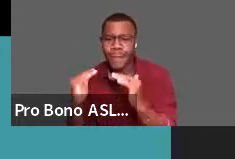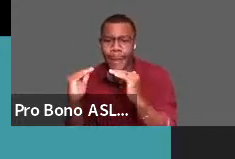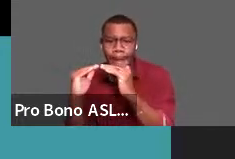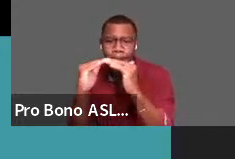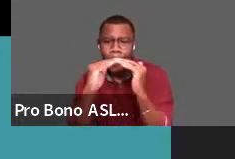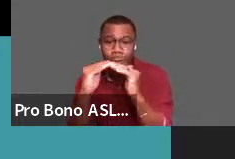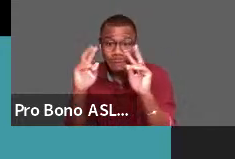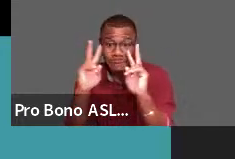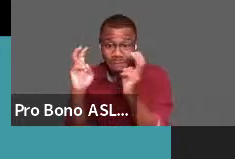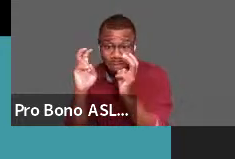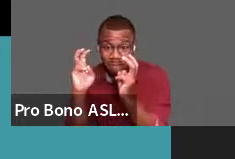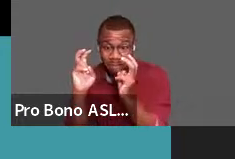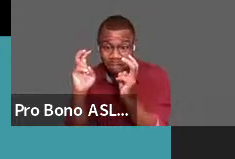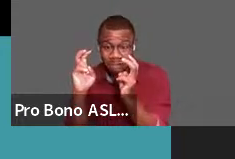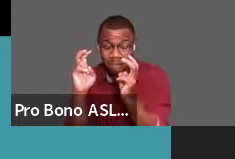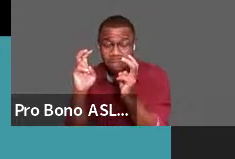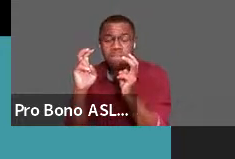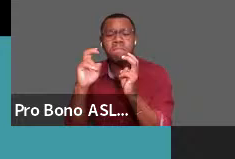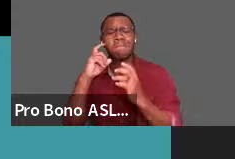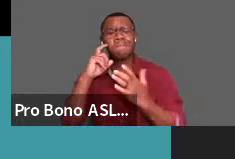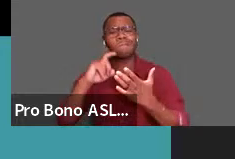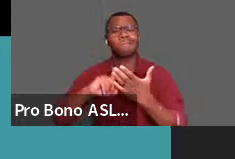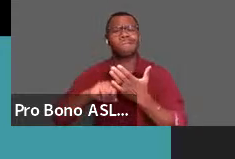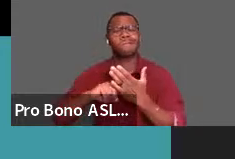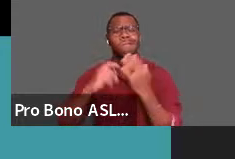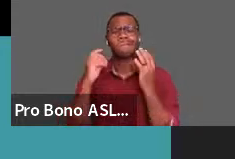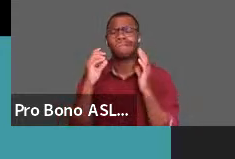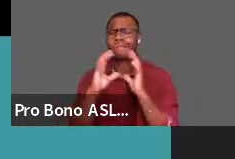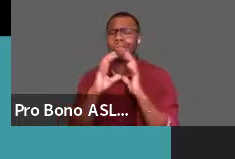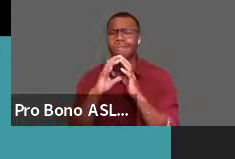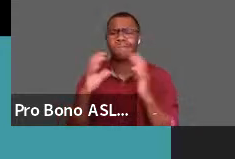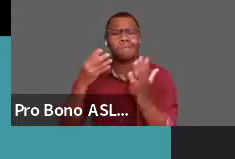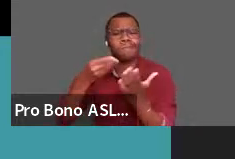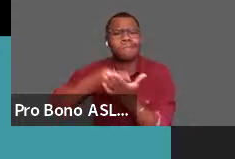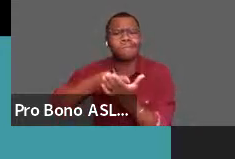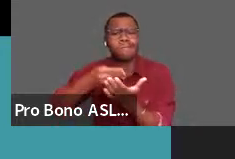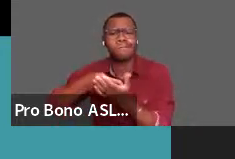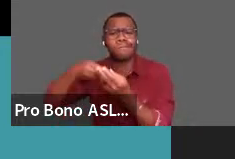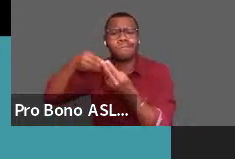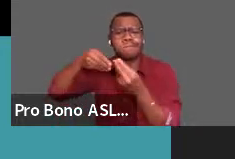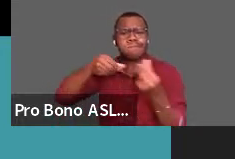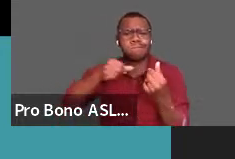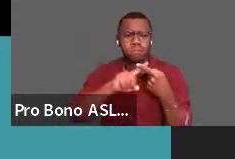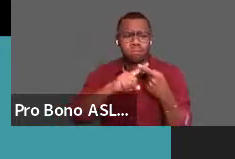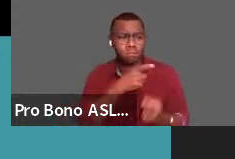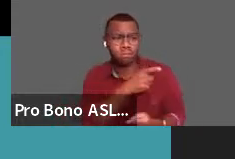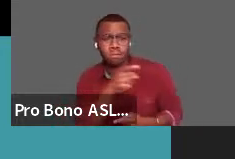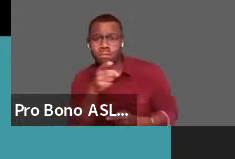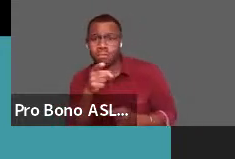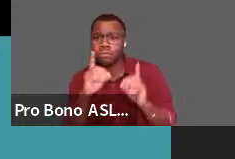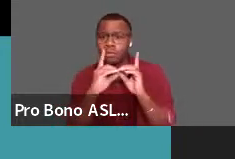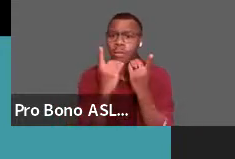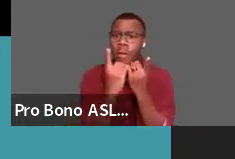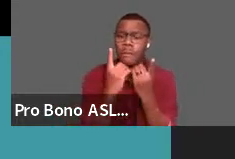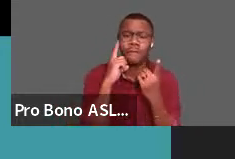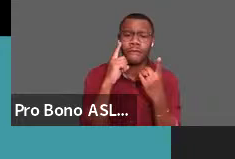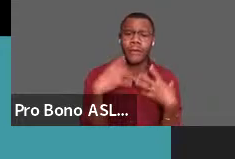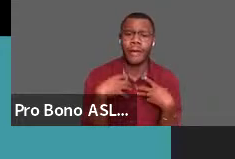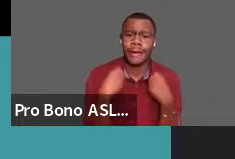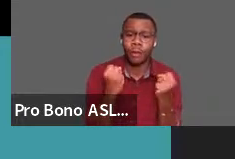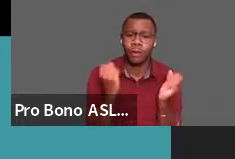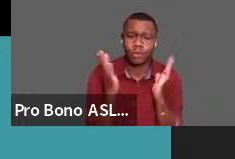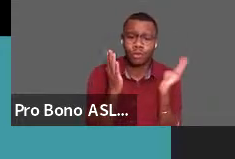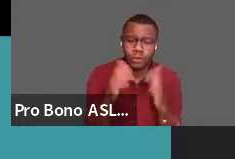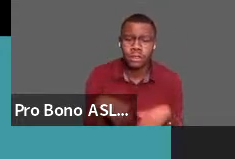was a huge infusion of funds to the three health departments, the Department of Health Services, Department of Public Health,